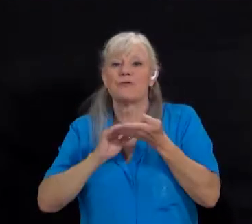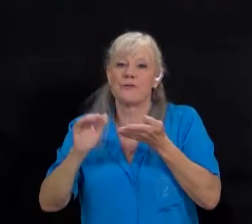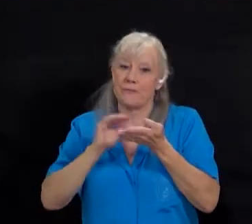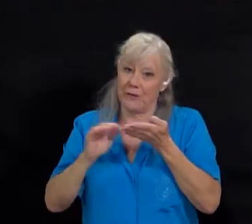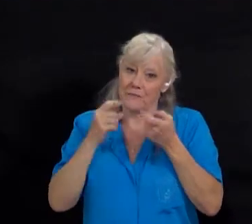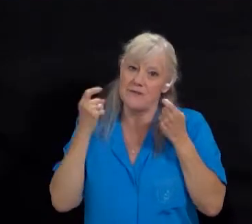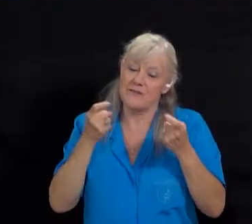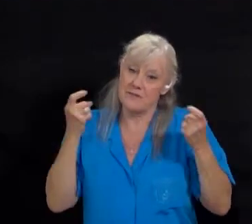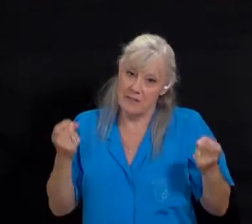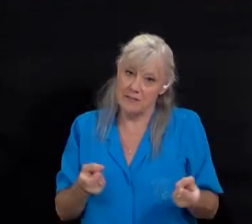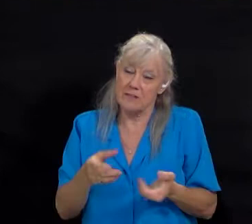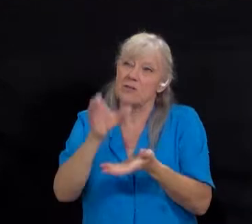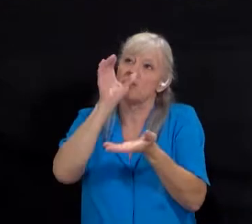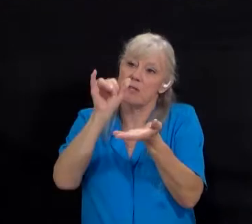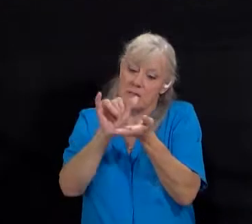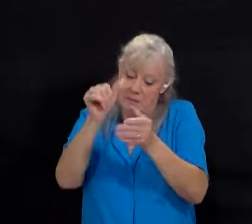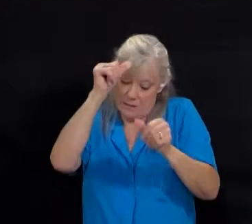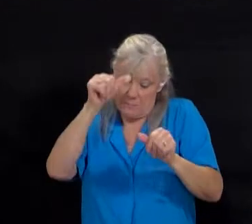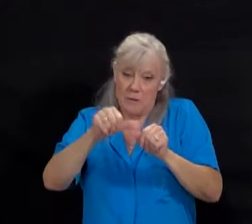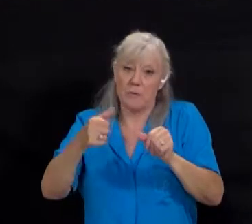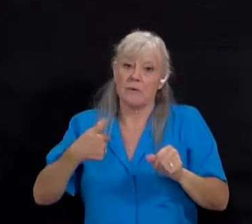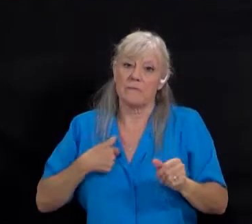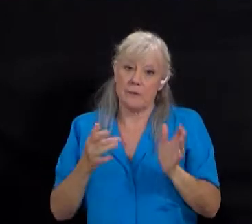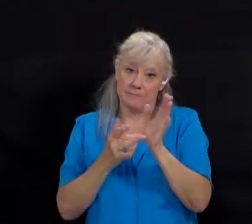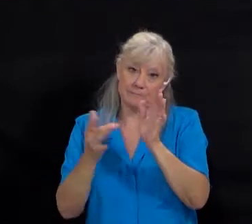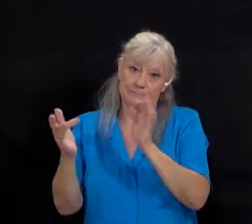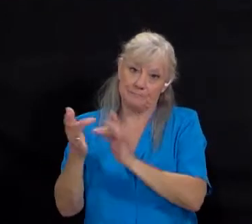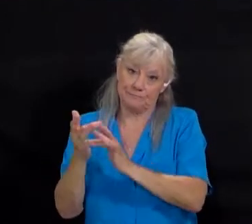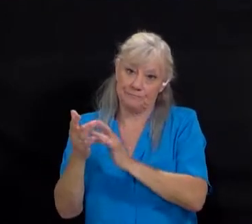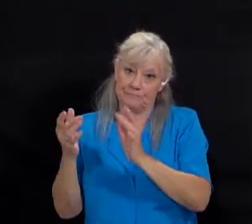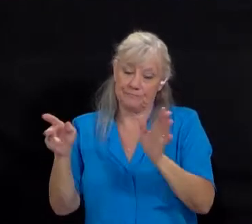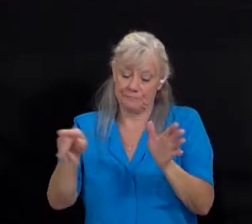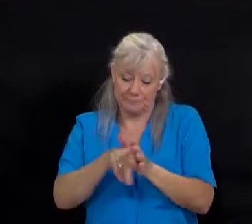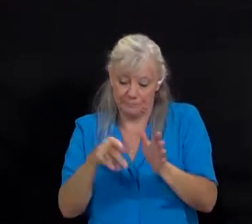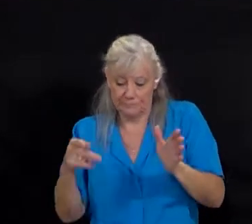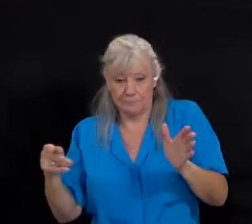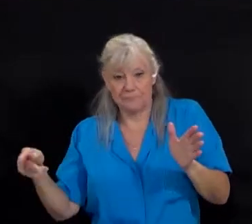sins. Do this in memory of me."